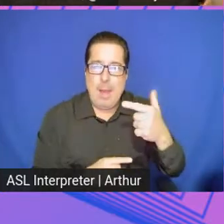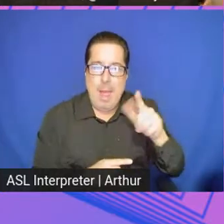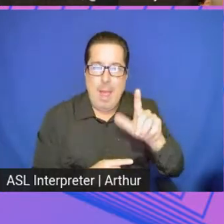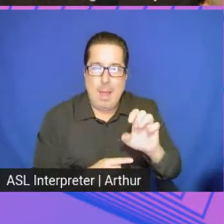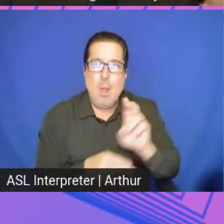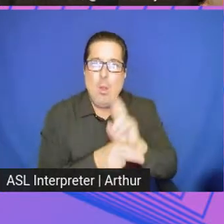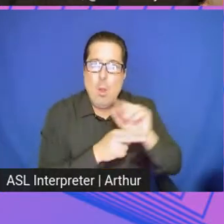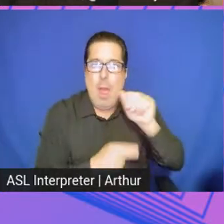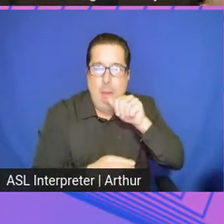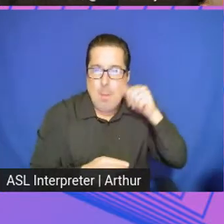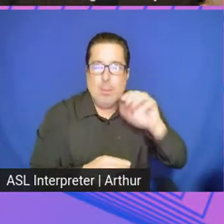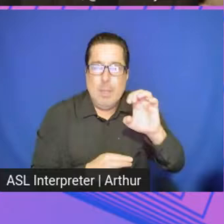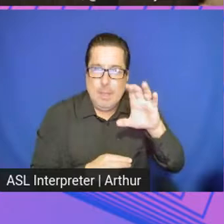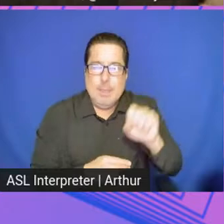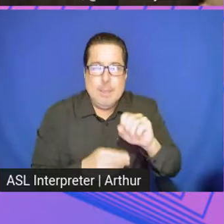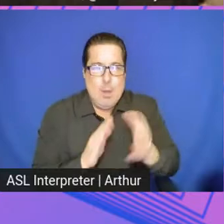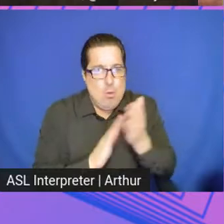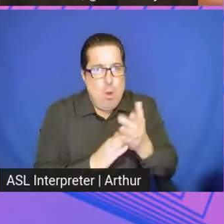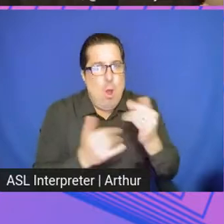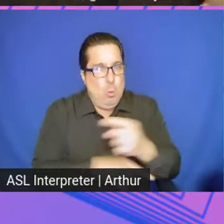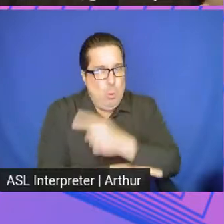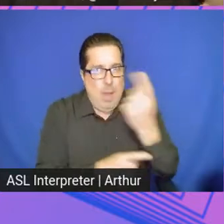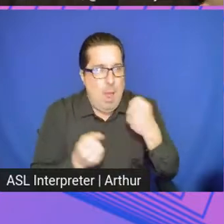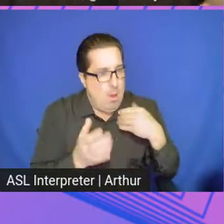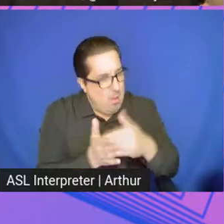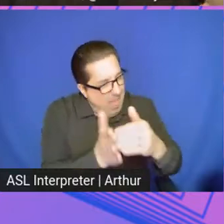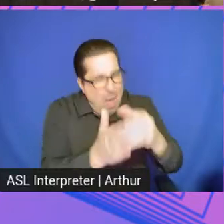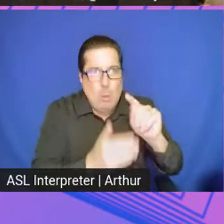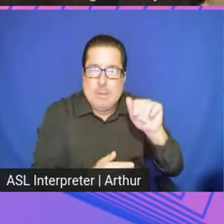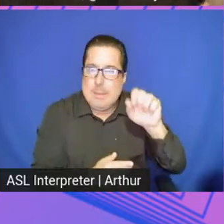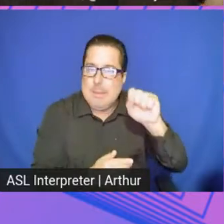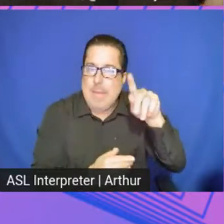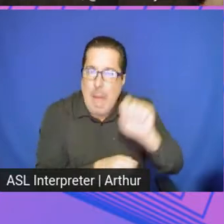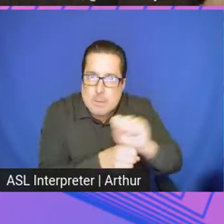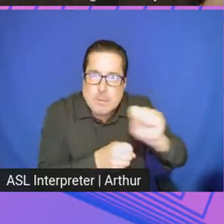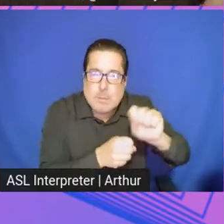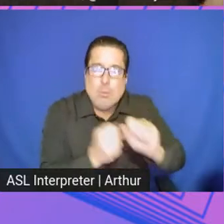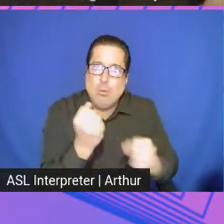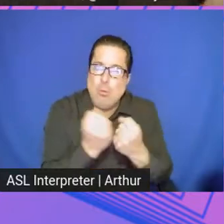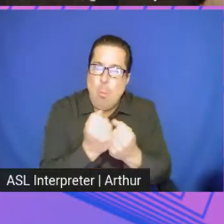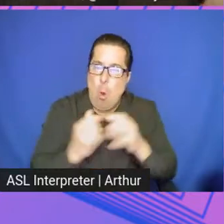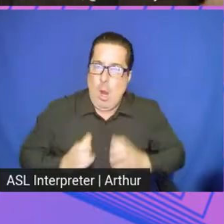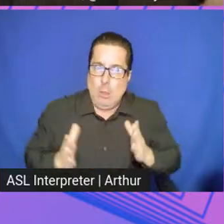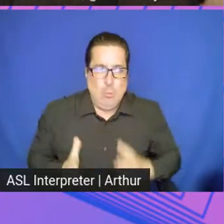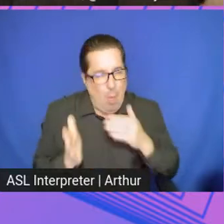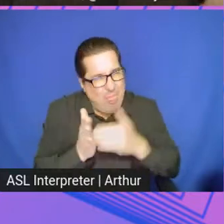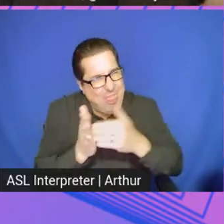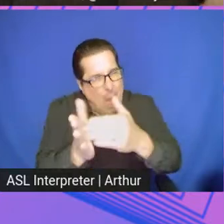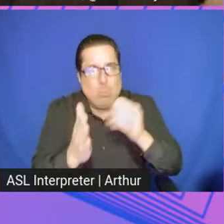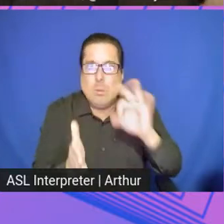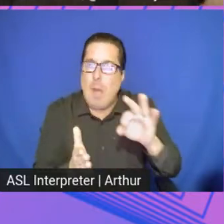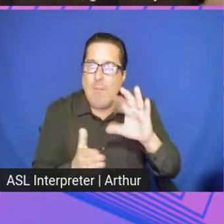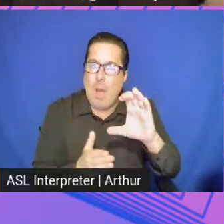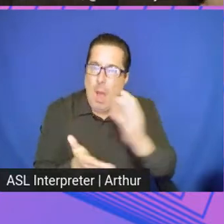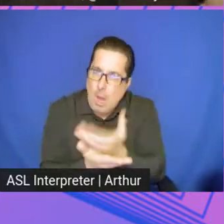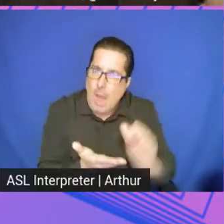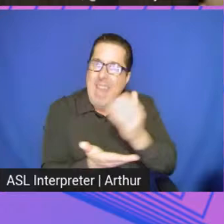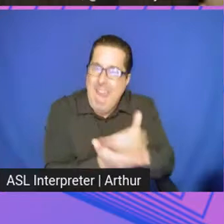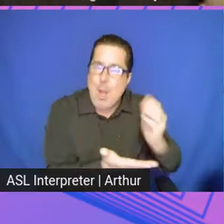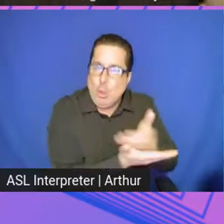today, running thousands of tasks to support their customers, thousands of containers to support their